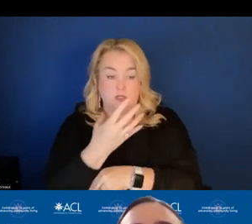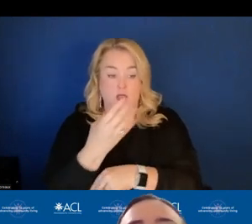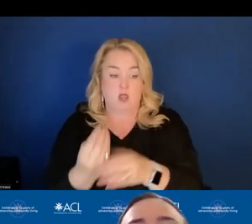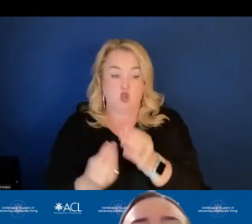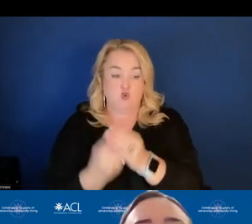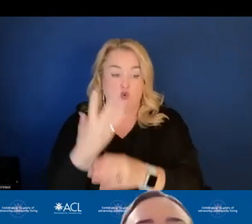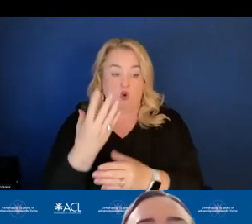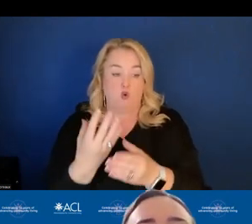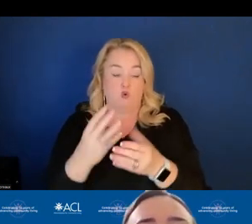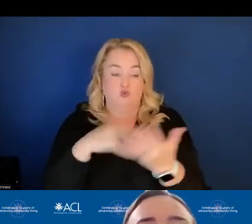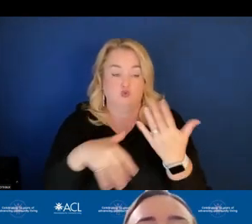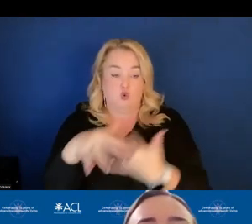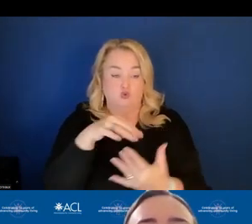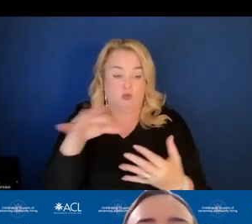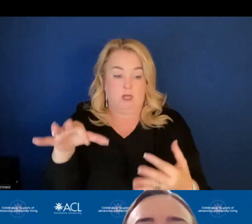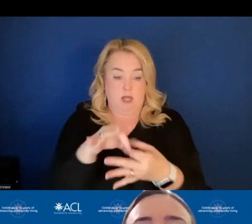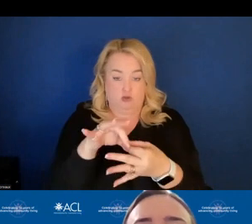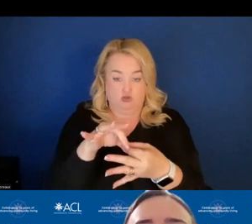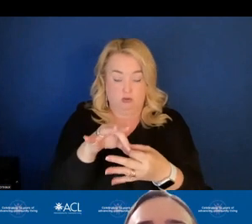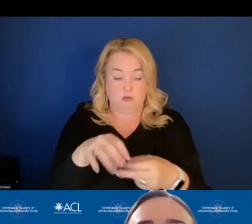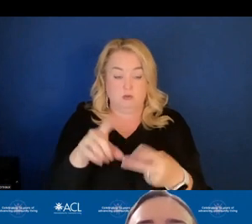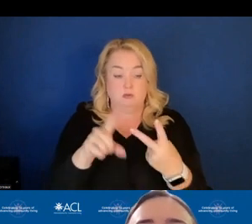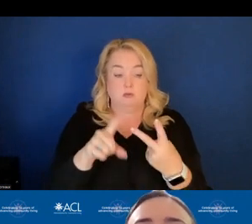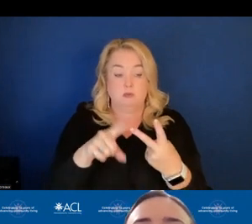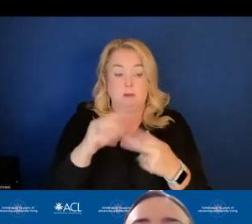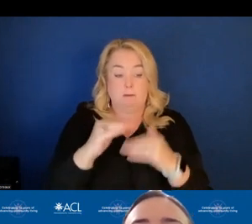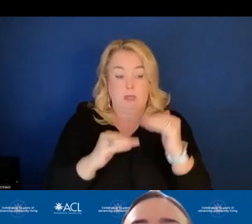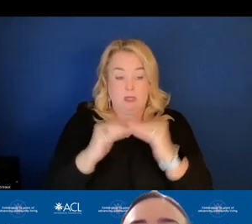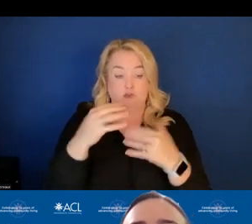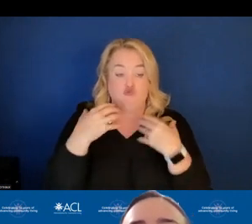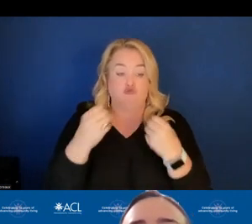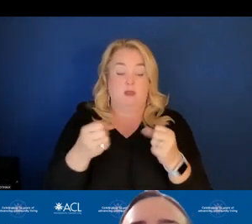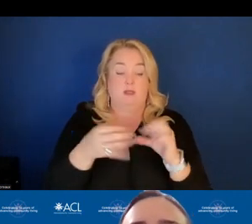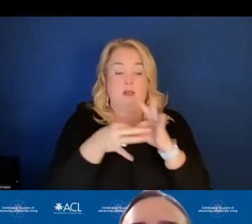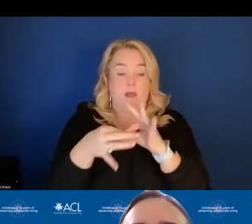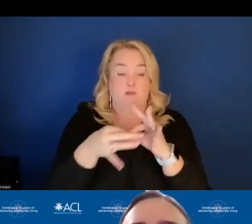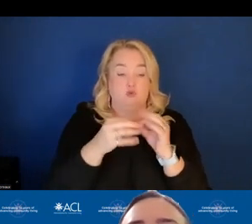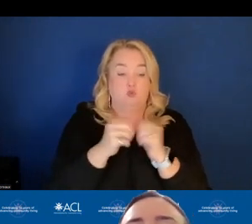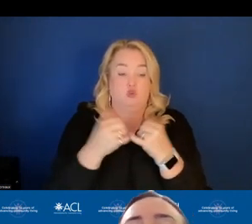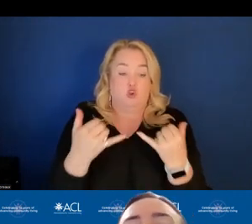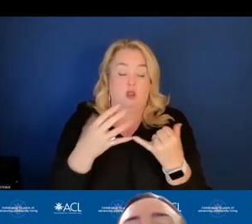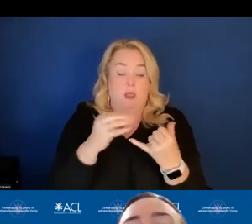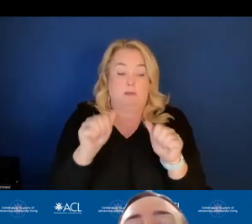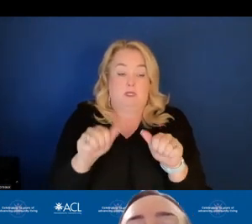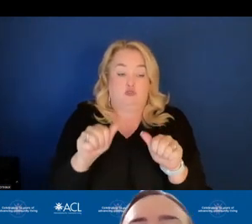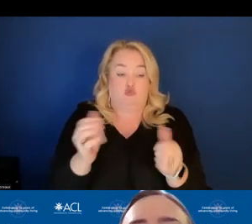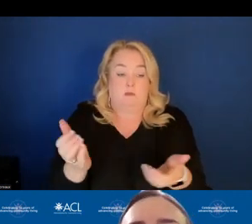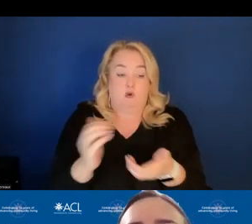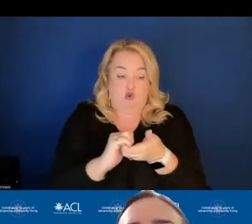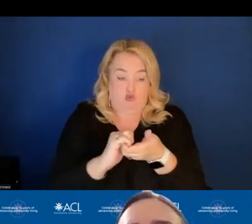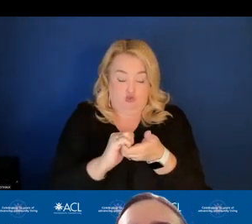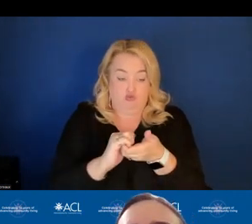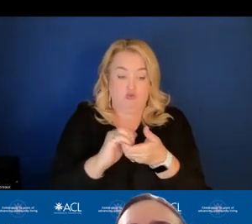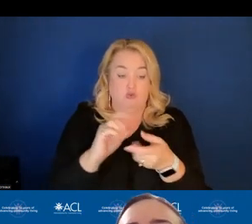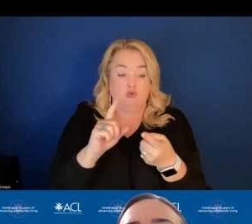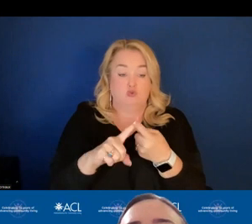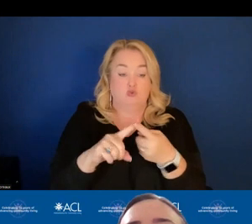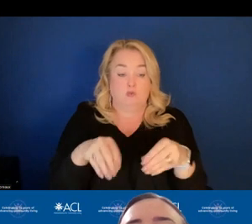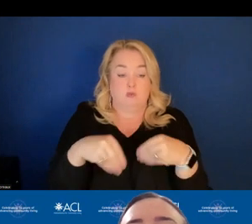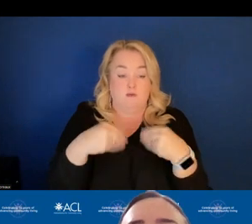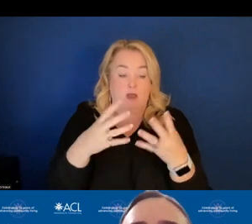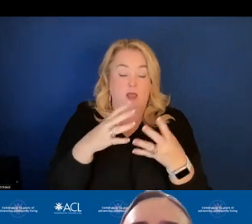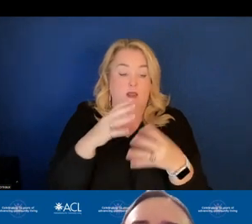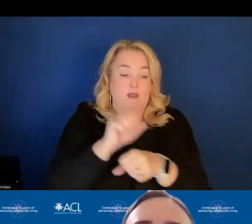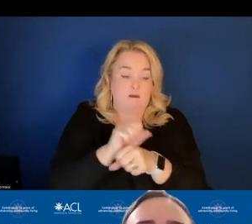connections. But we also build and strengthen the collaboration with current and potential partners to leverage our collective